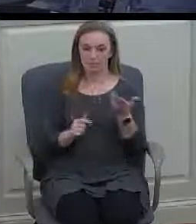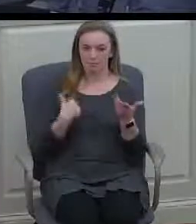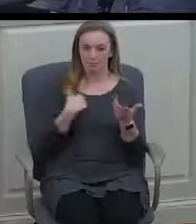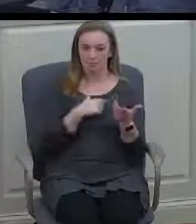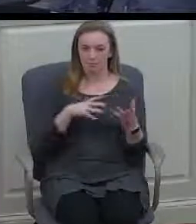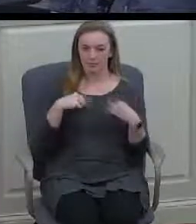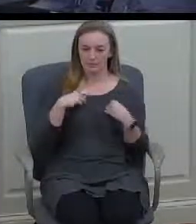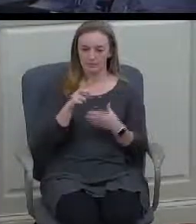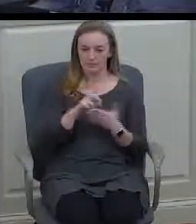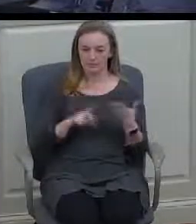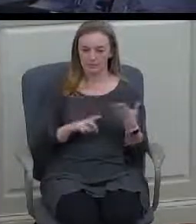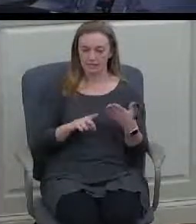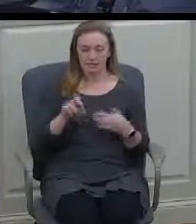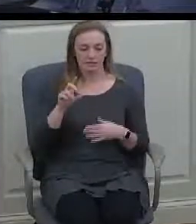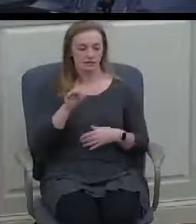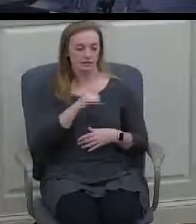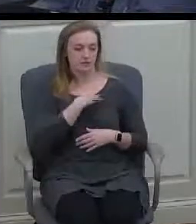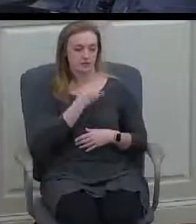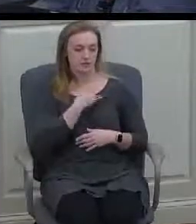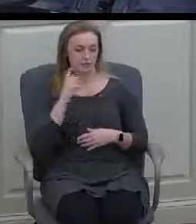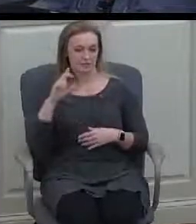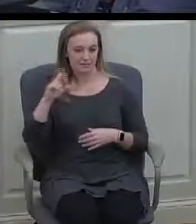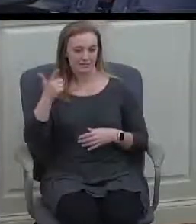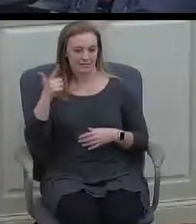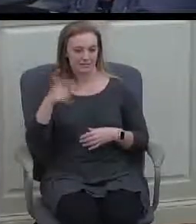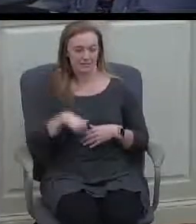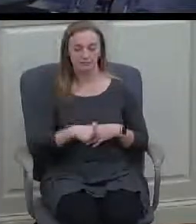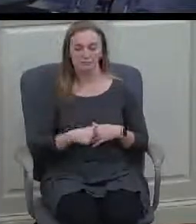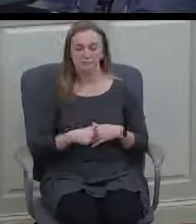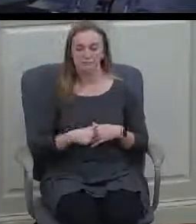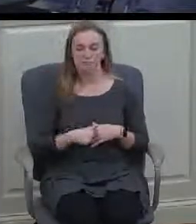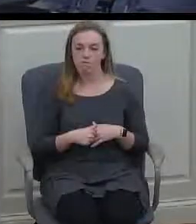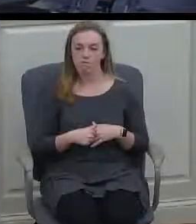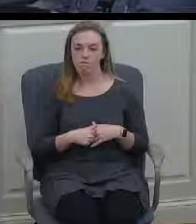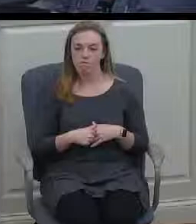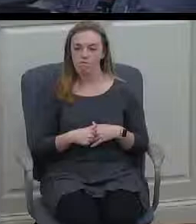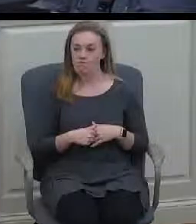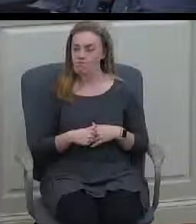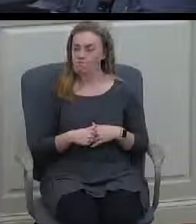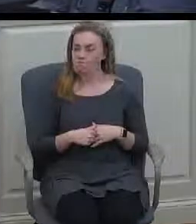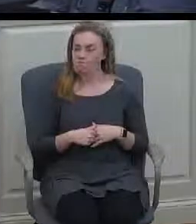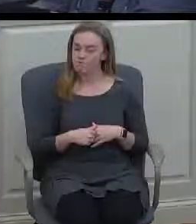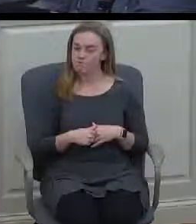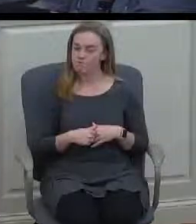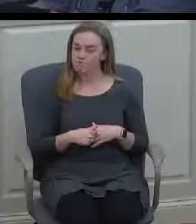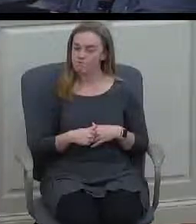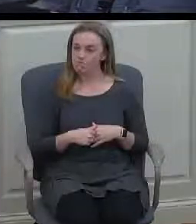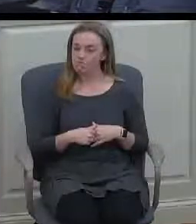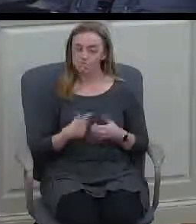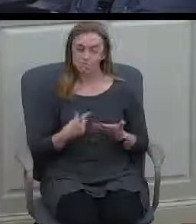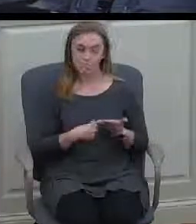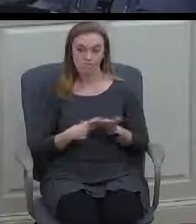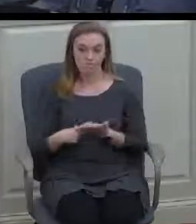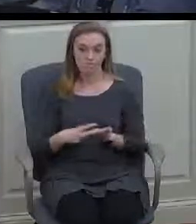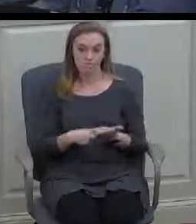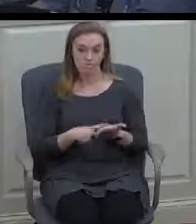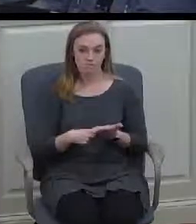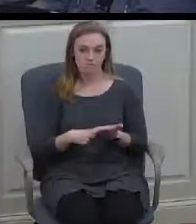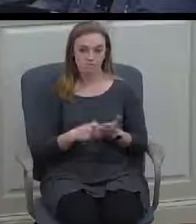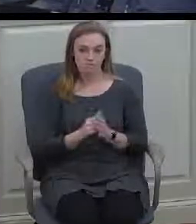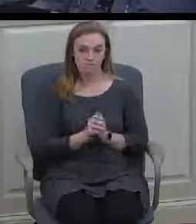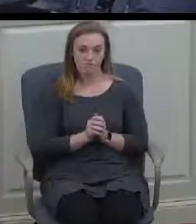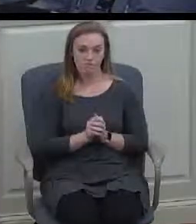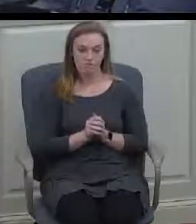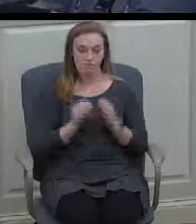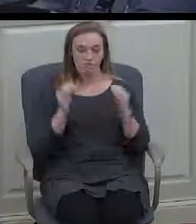second? I'll second. All right. Commissioner Holland, thank you. Discussion?